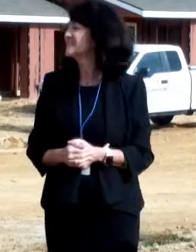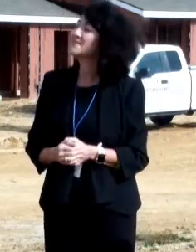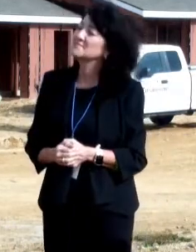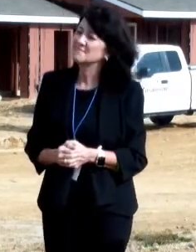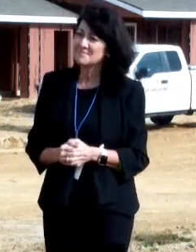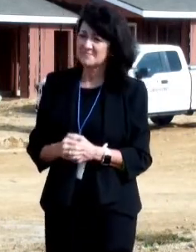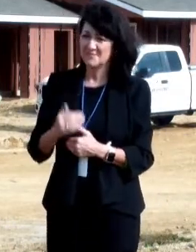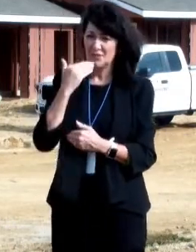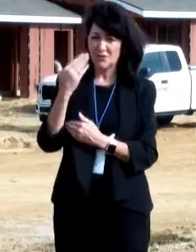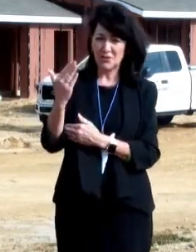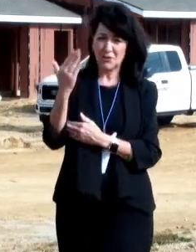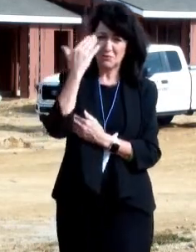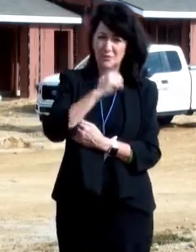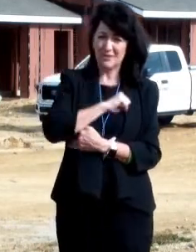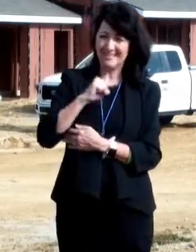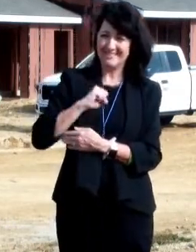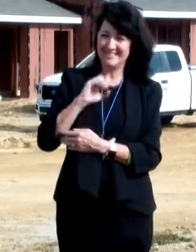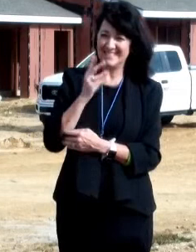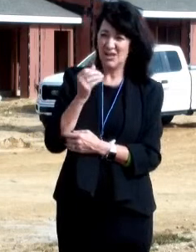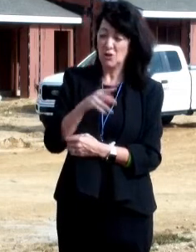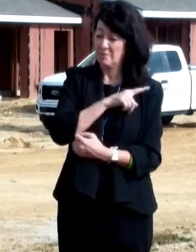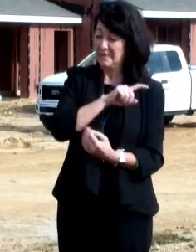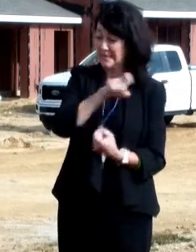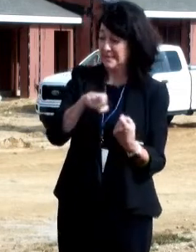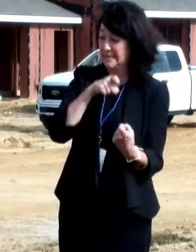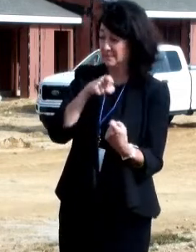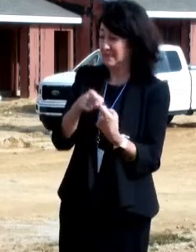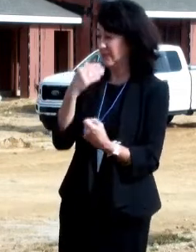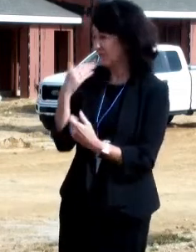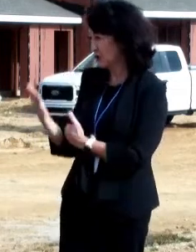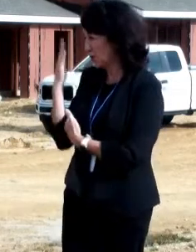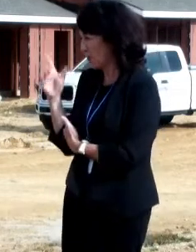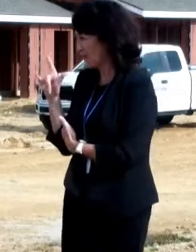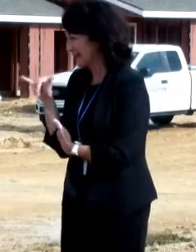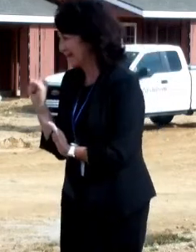Good morning, Senator Carper. He specifically said, good morning, Lise.